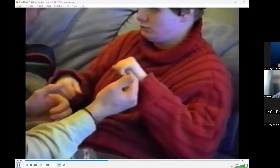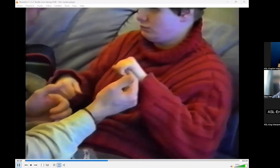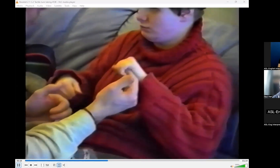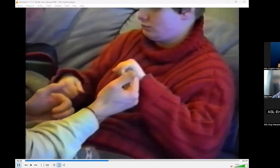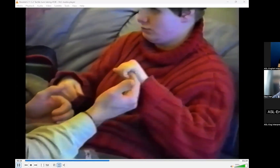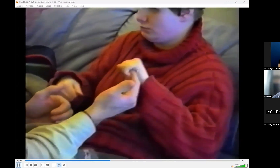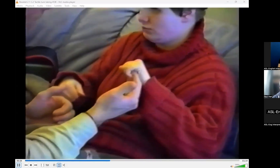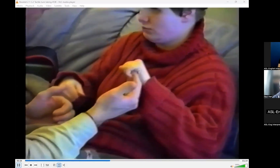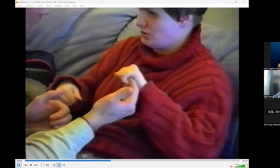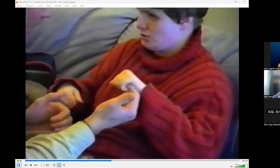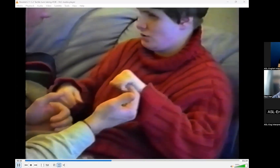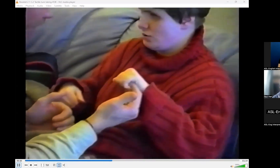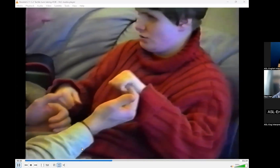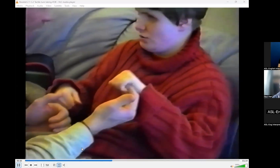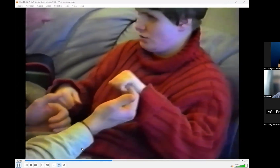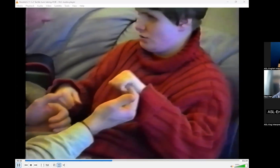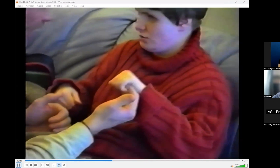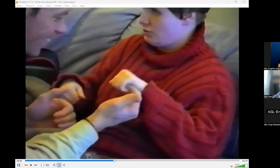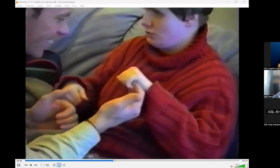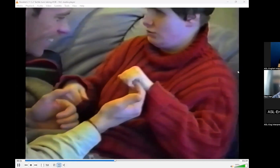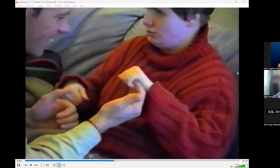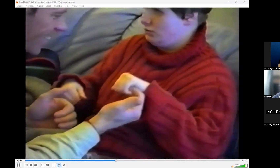Både sånn og sånn.